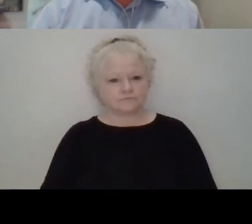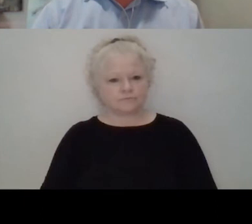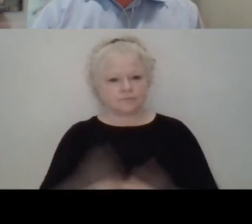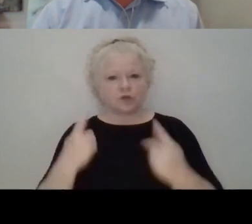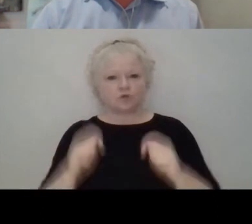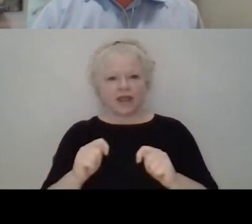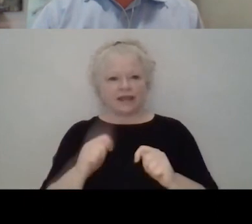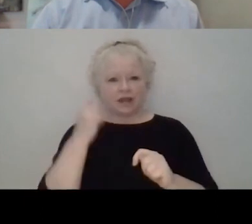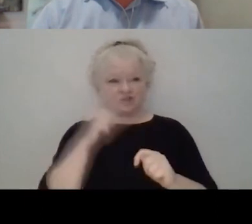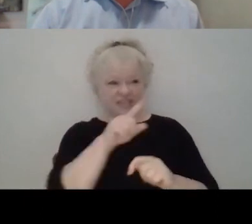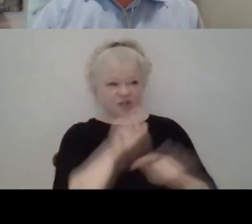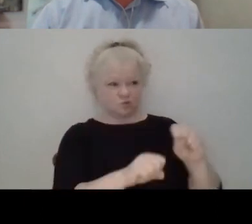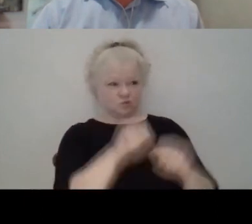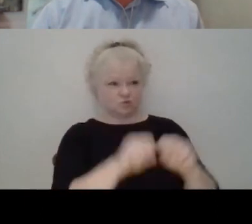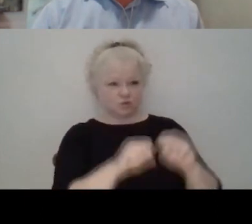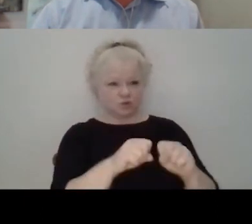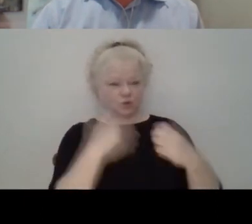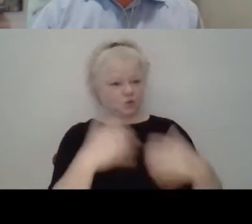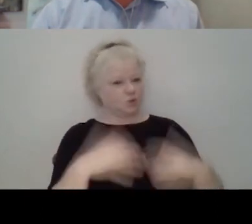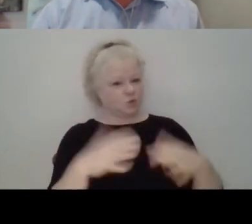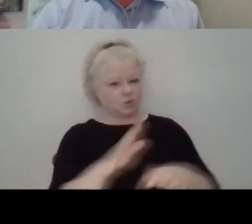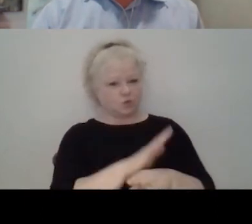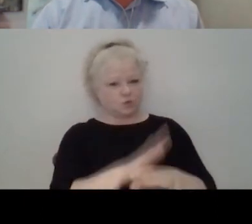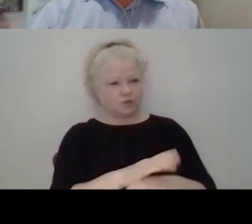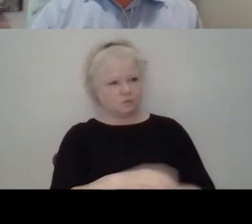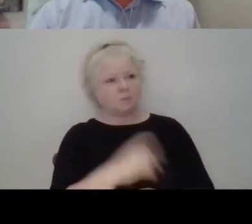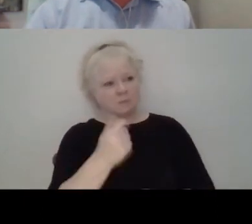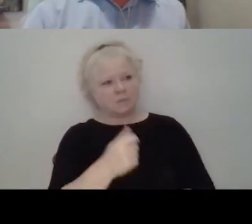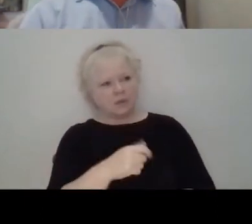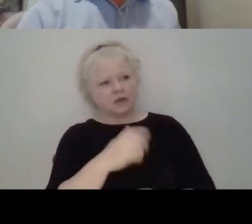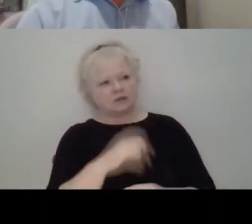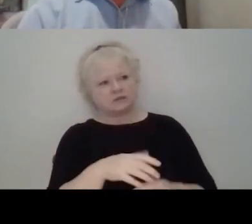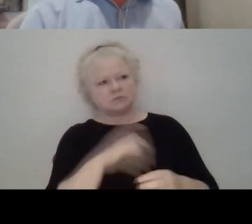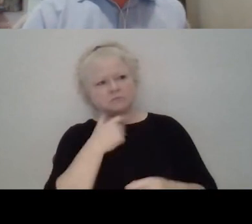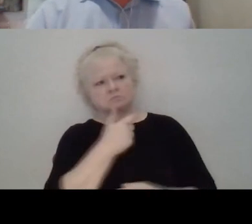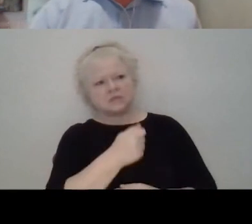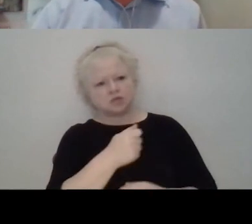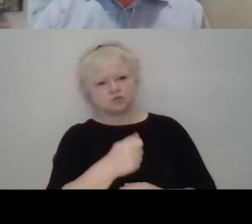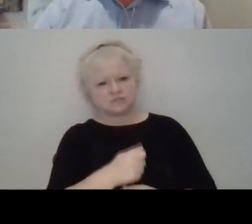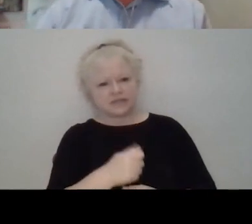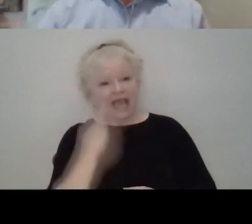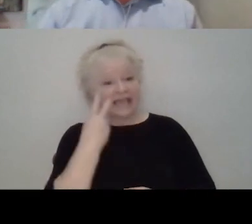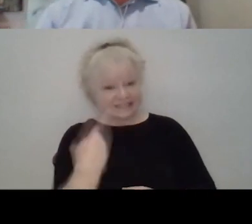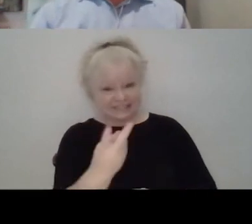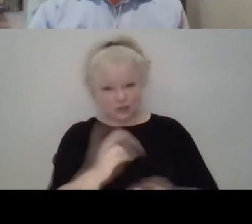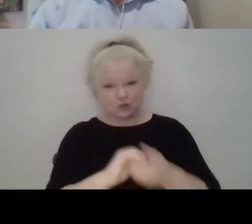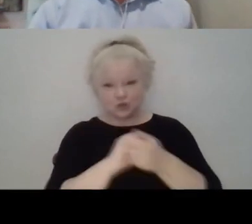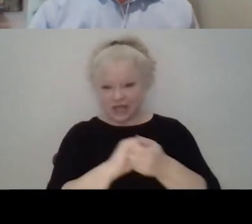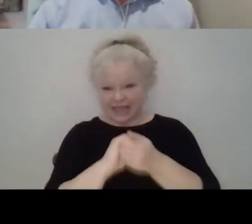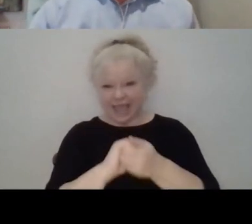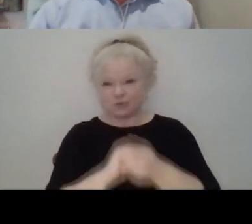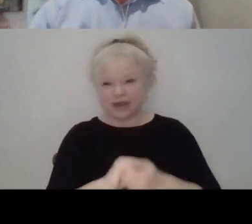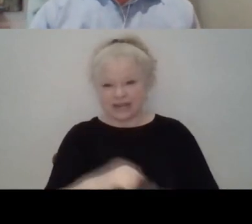that, it becomes something appealing and attractive. Yeah, for sure. I could see you collaborating with